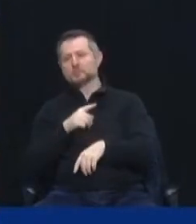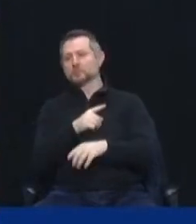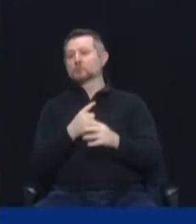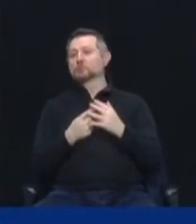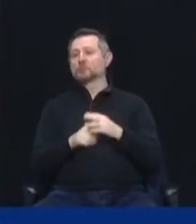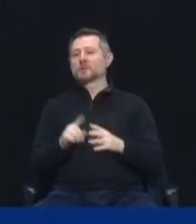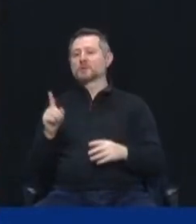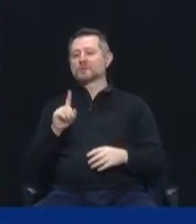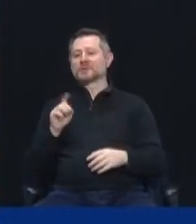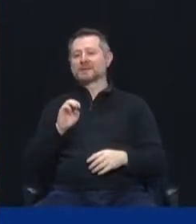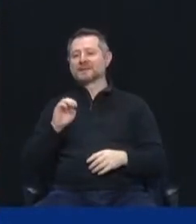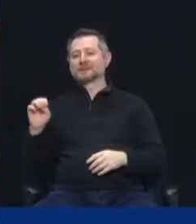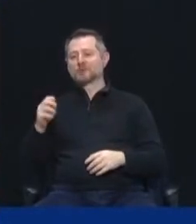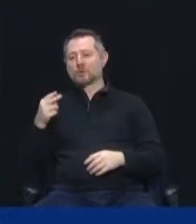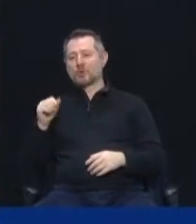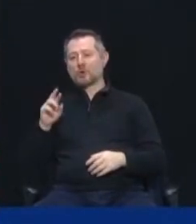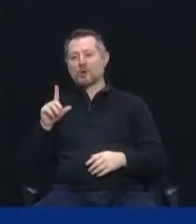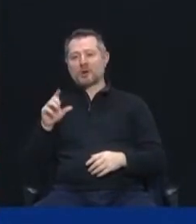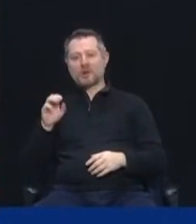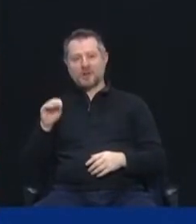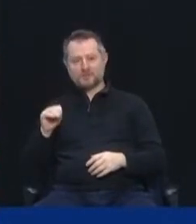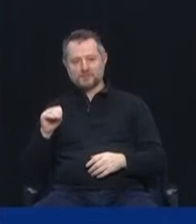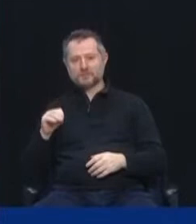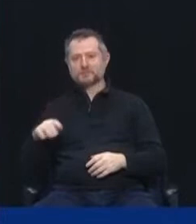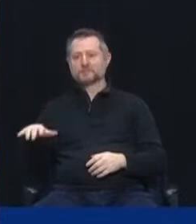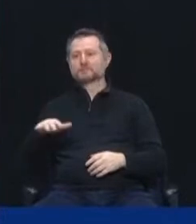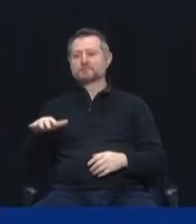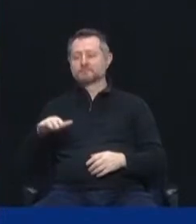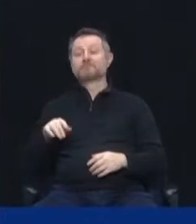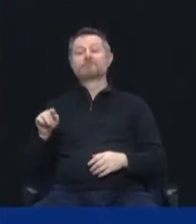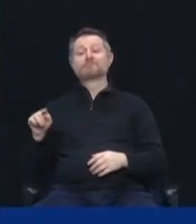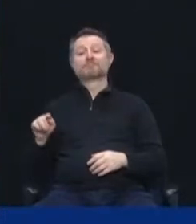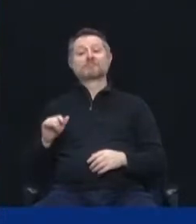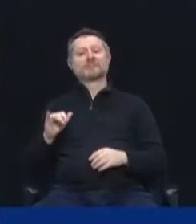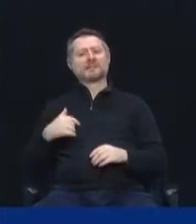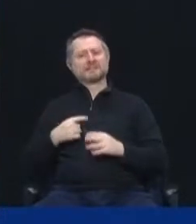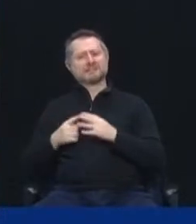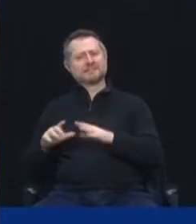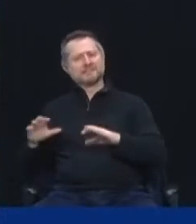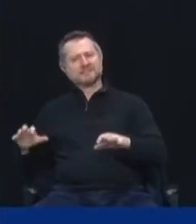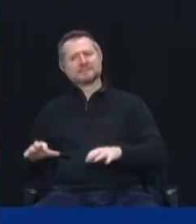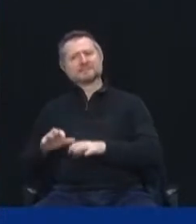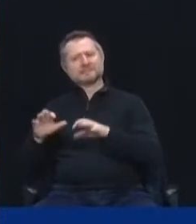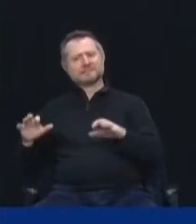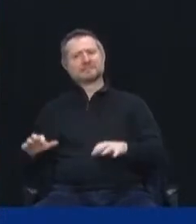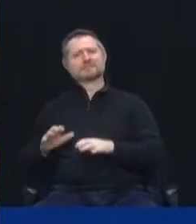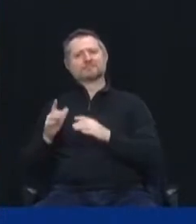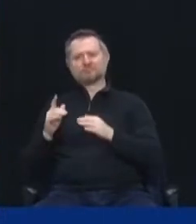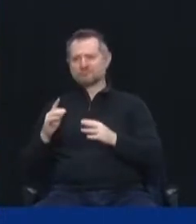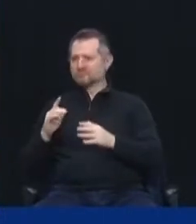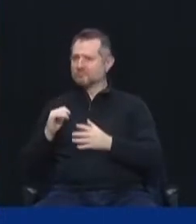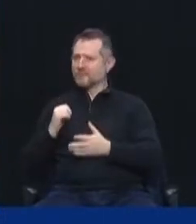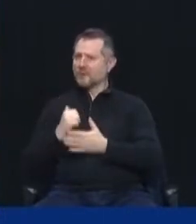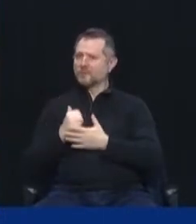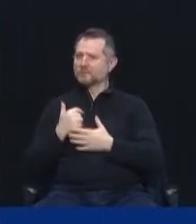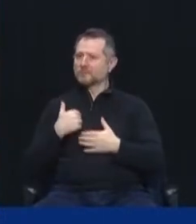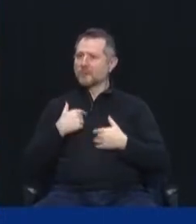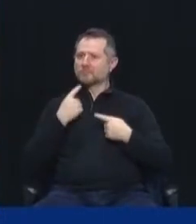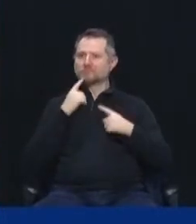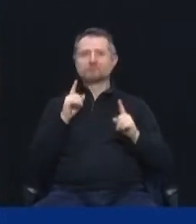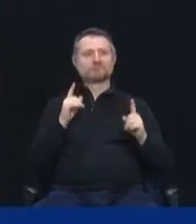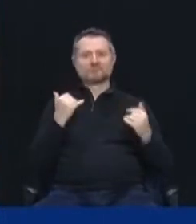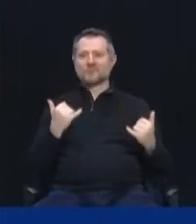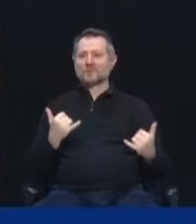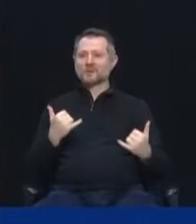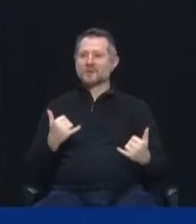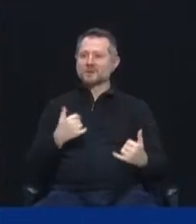a bodeguero as well. And it was through his hard efforts that we are here today. And so it's just interesting how life